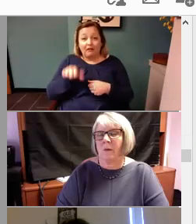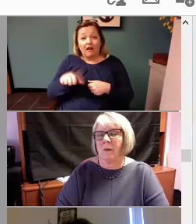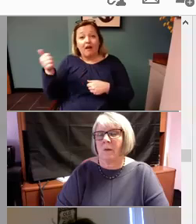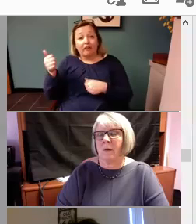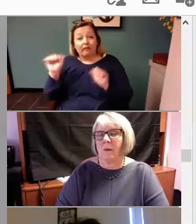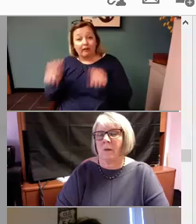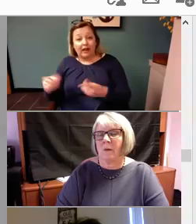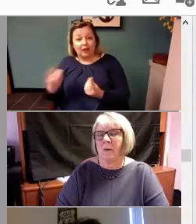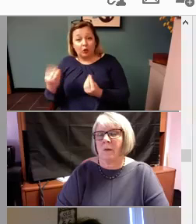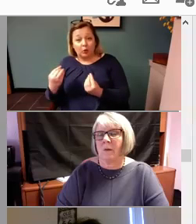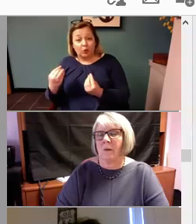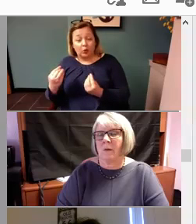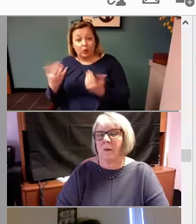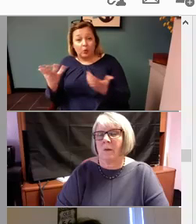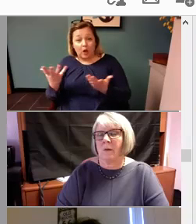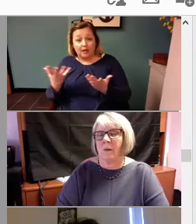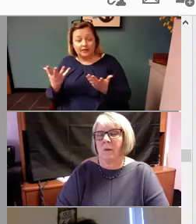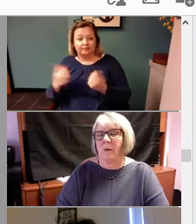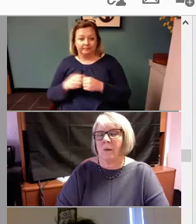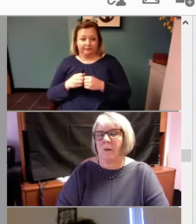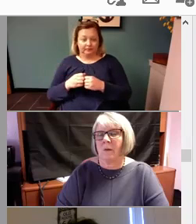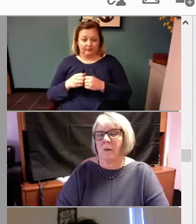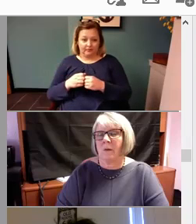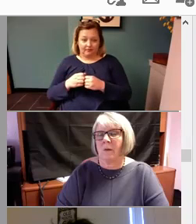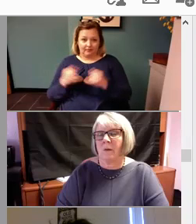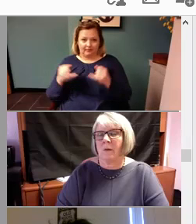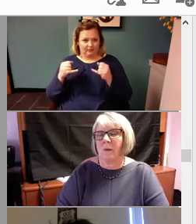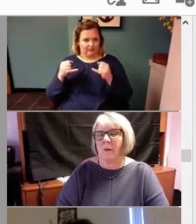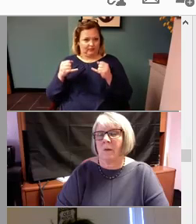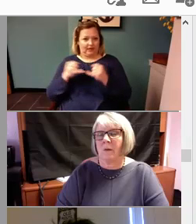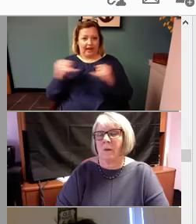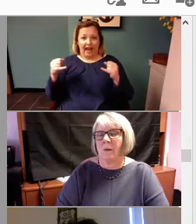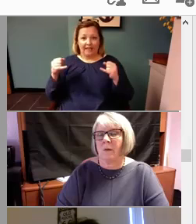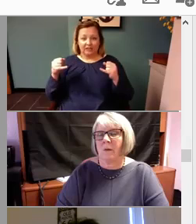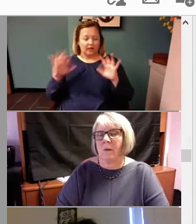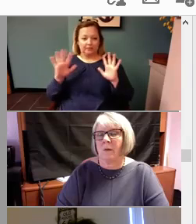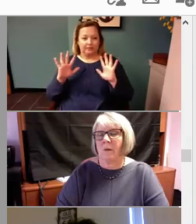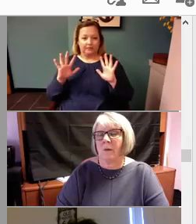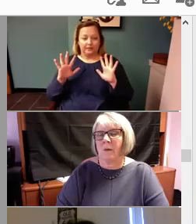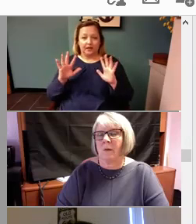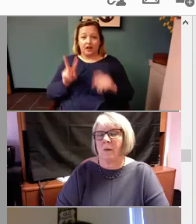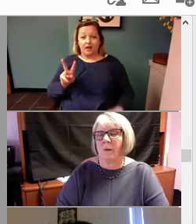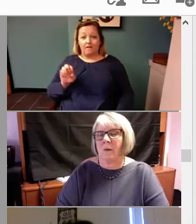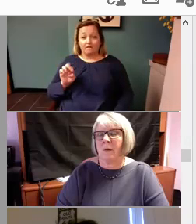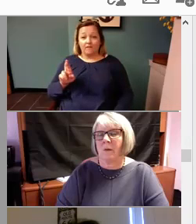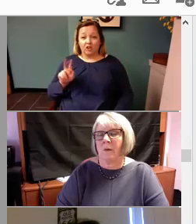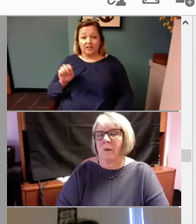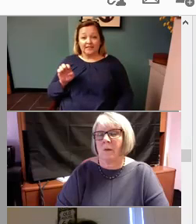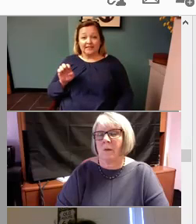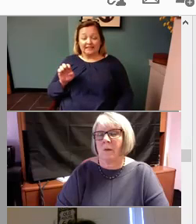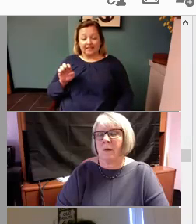insert these edges or insert these vertices inside